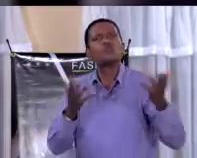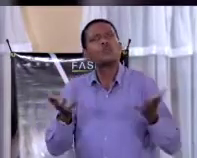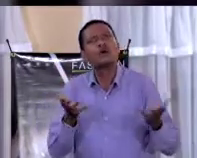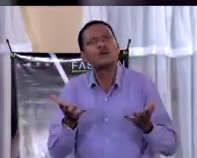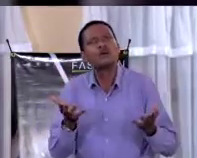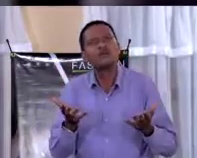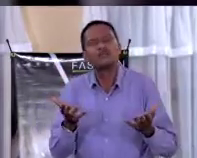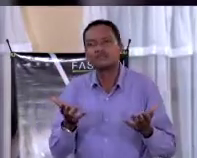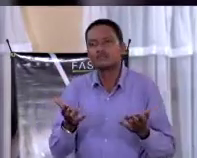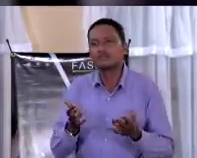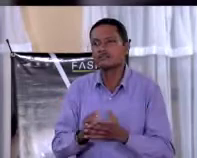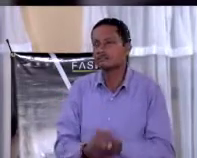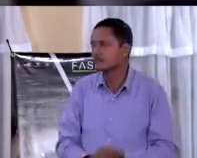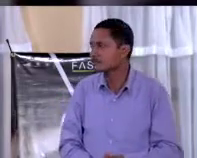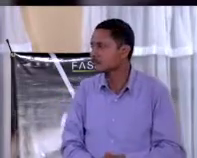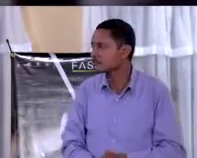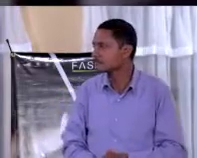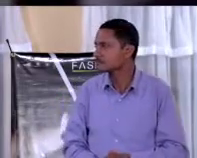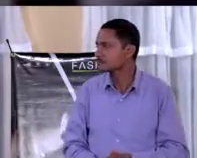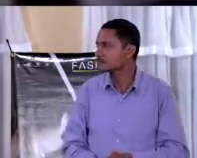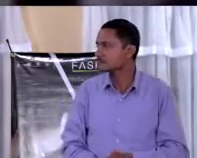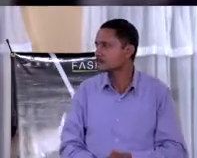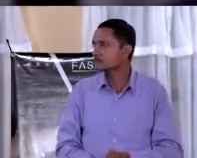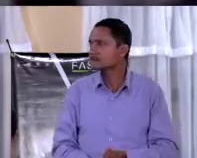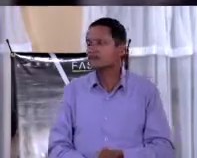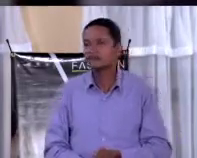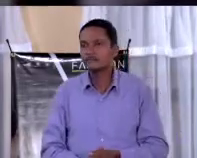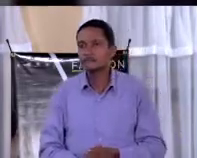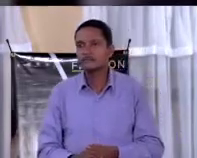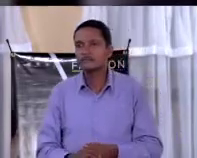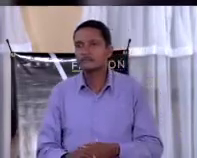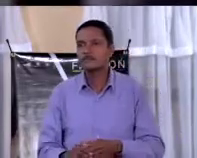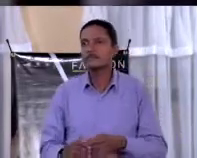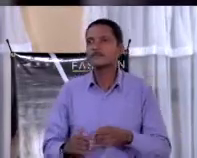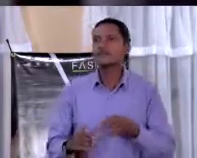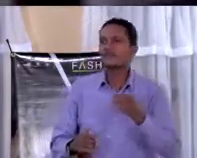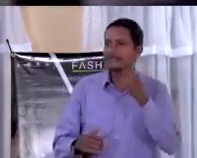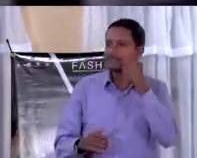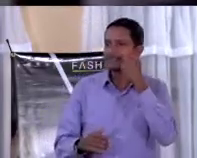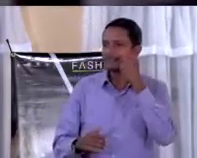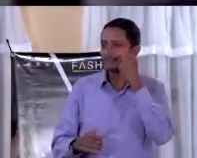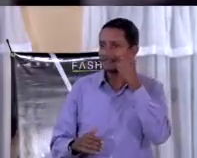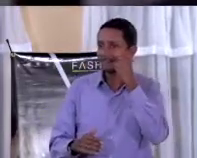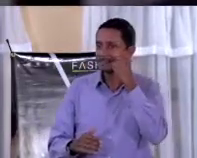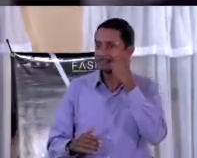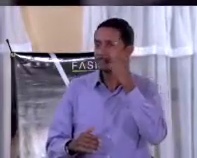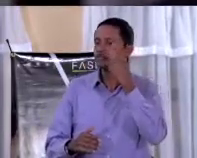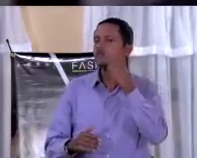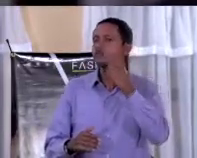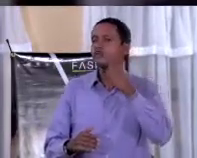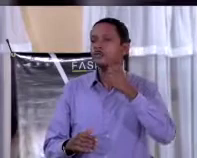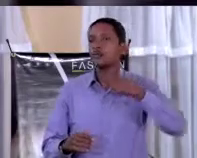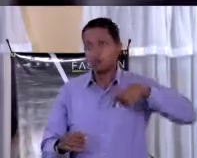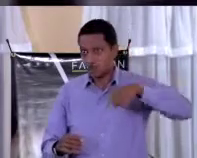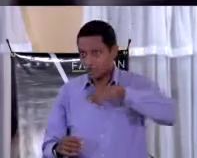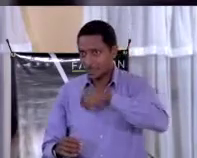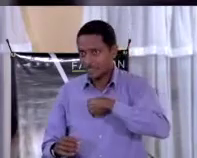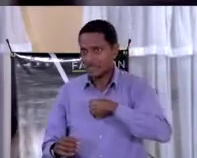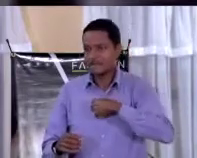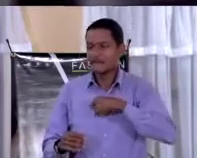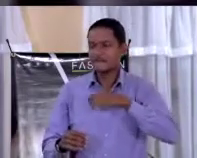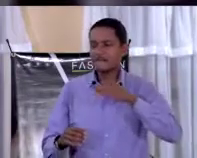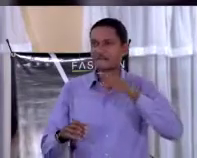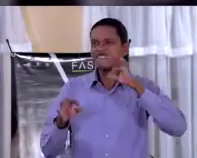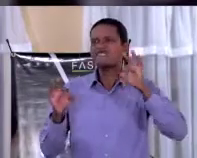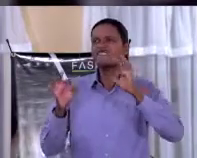communities. We are exhibitionistic. Every little excitement is a style for that. Plus, we have